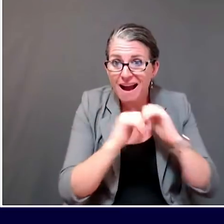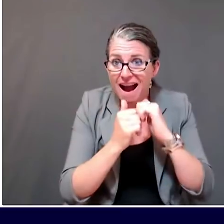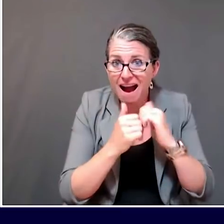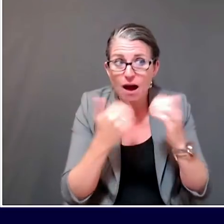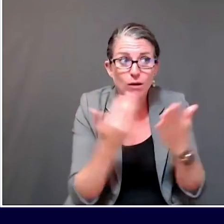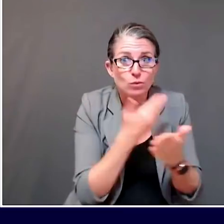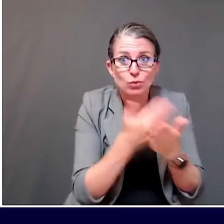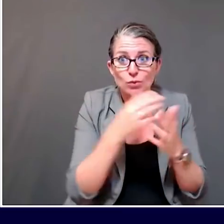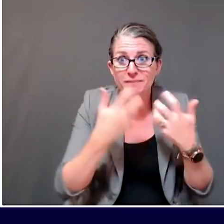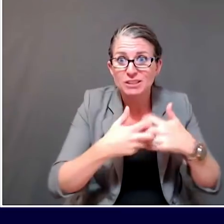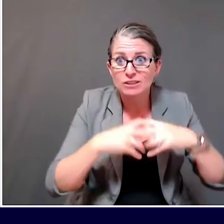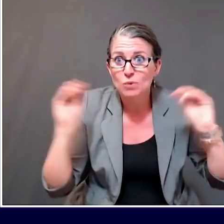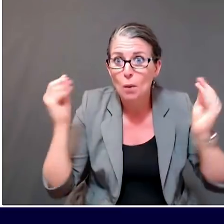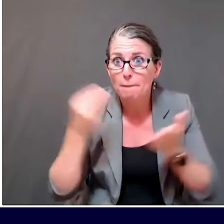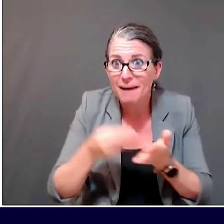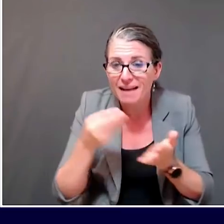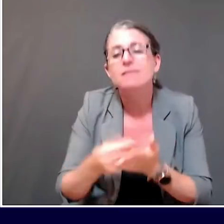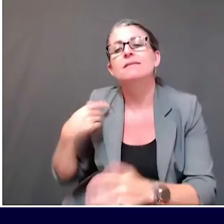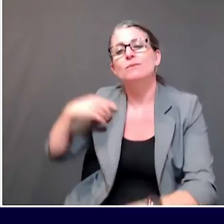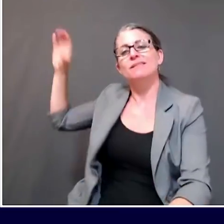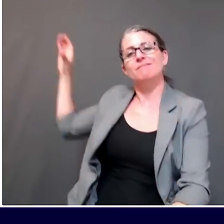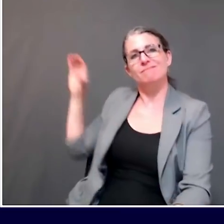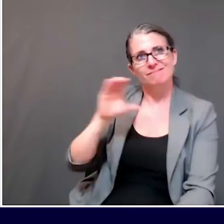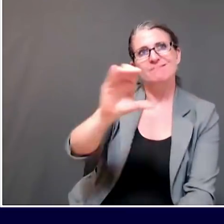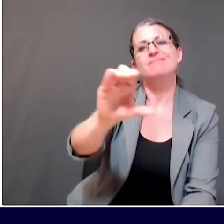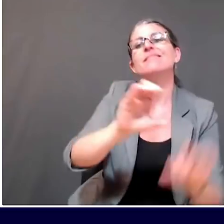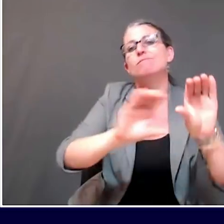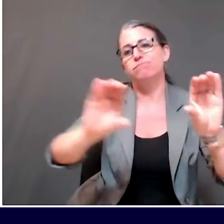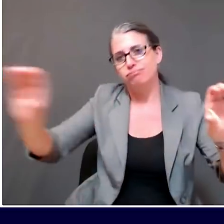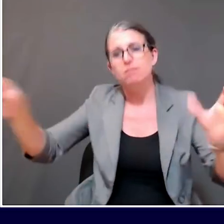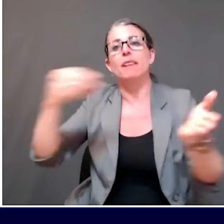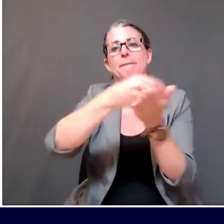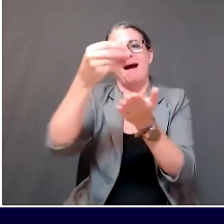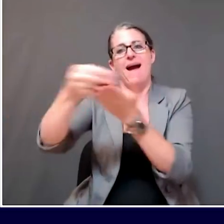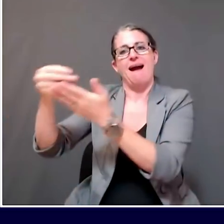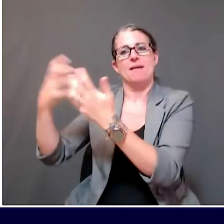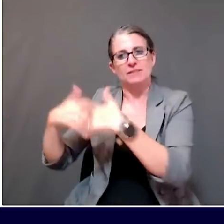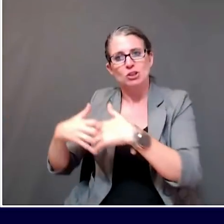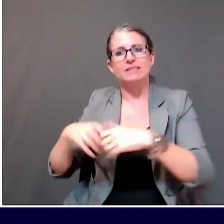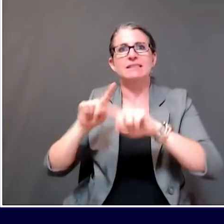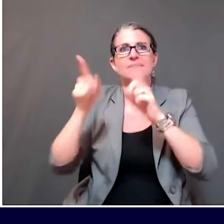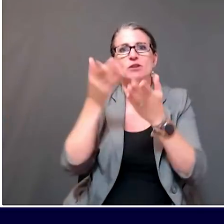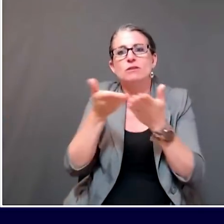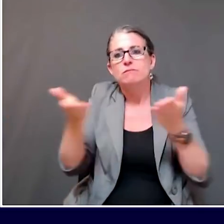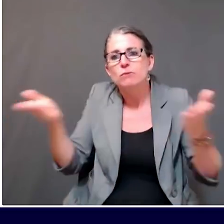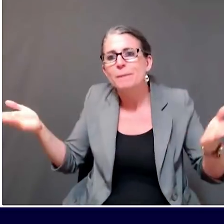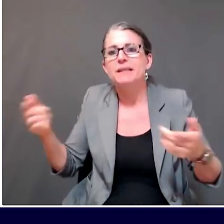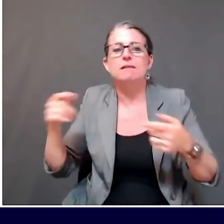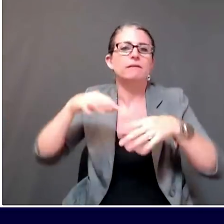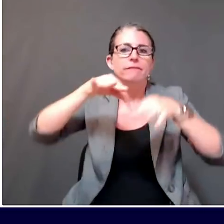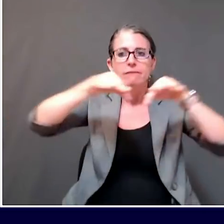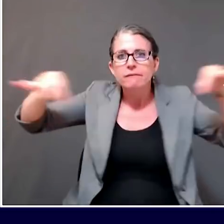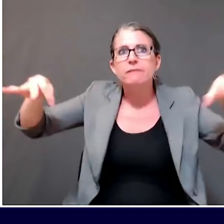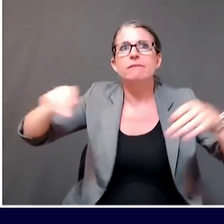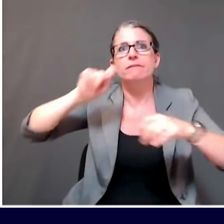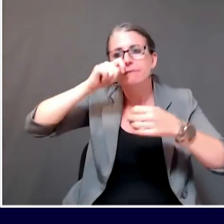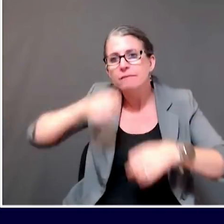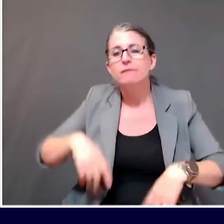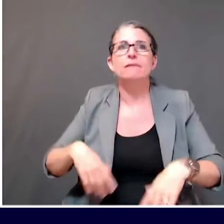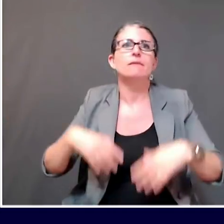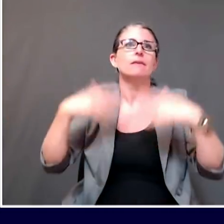testing, but secondarily to make sure that they have, again, the tools and the equipment and the staff that they need to be more